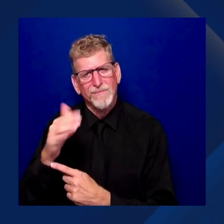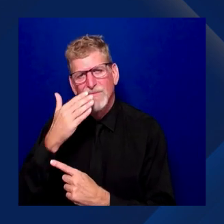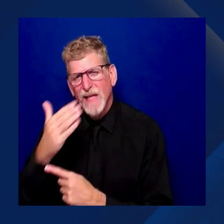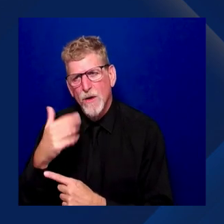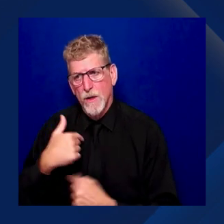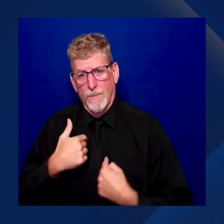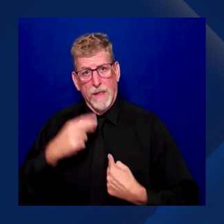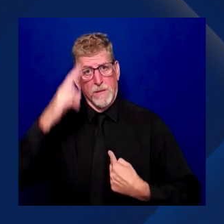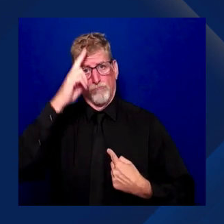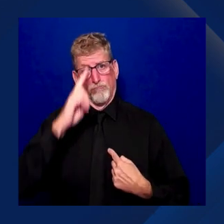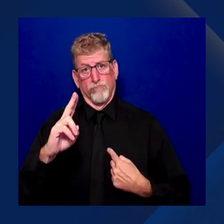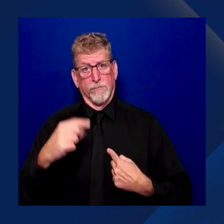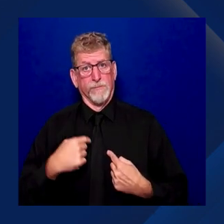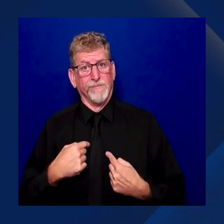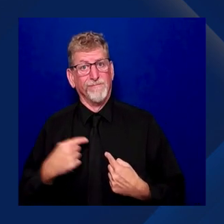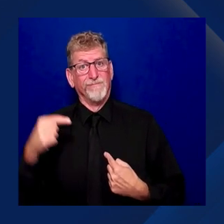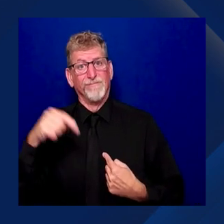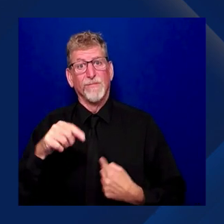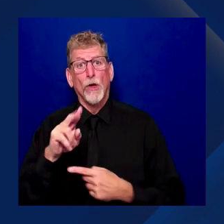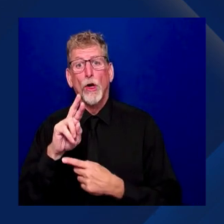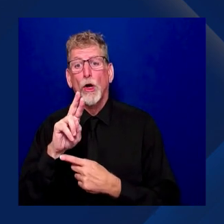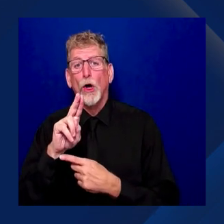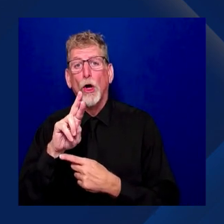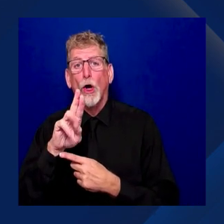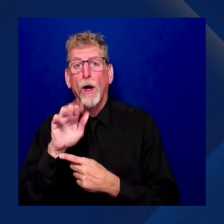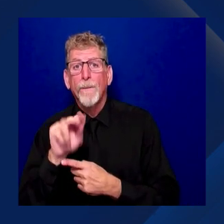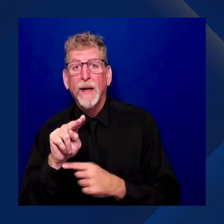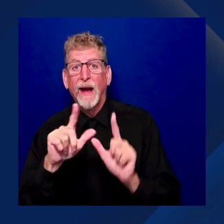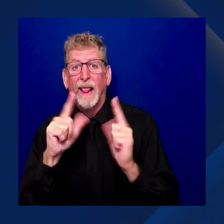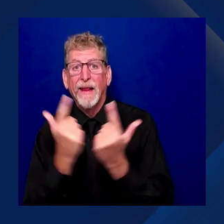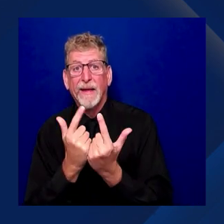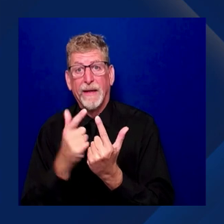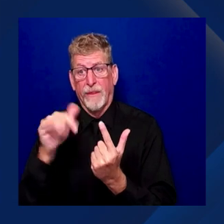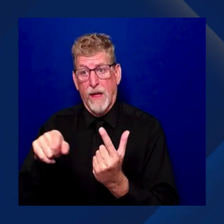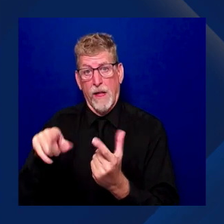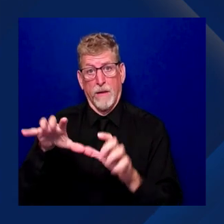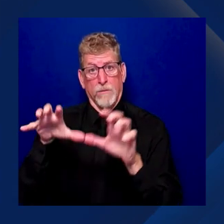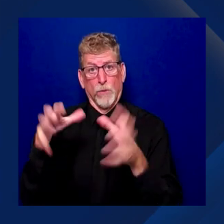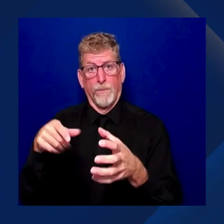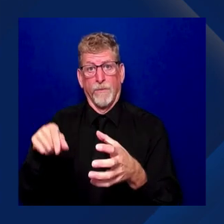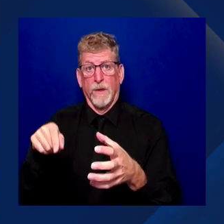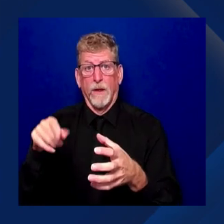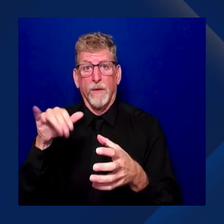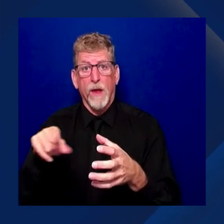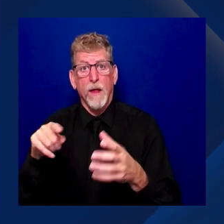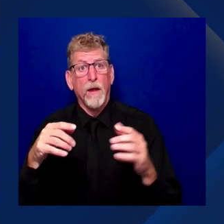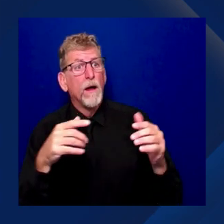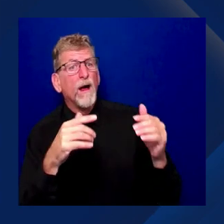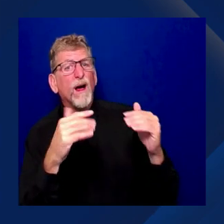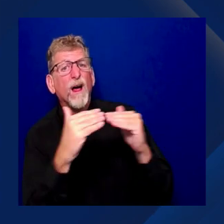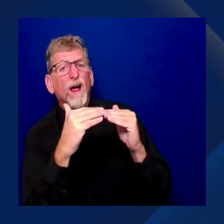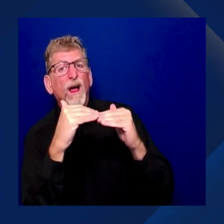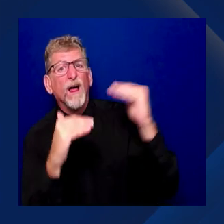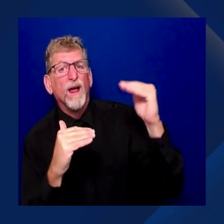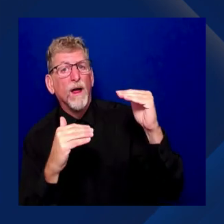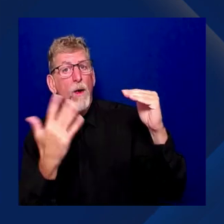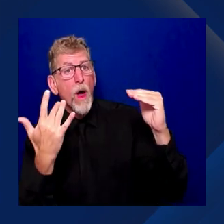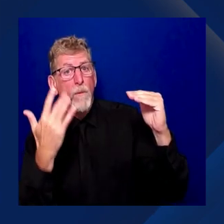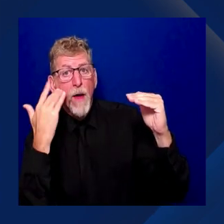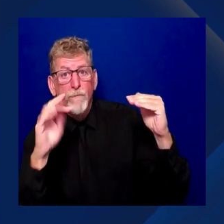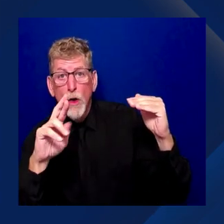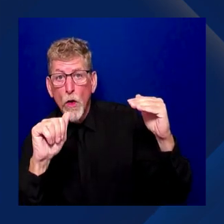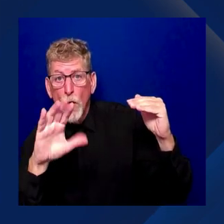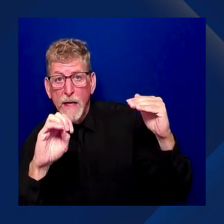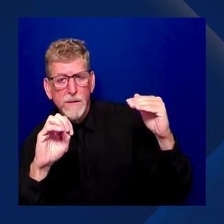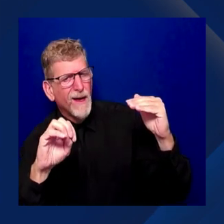know it is racism, not race itself, that is a driving force behind disparately high rates of maternal and